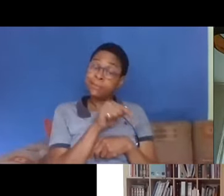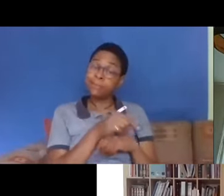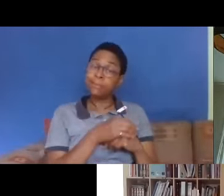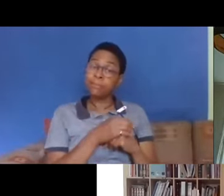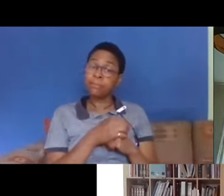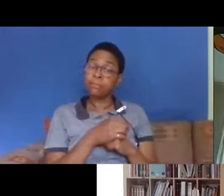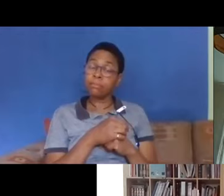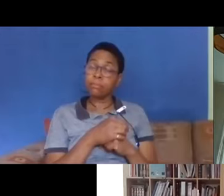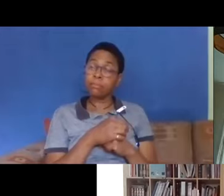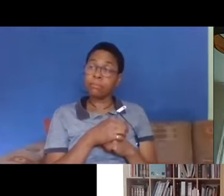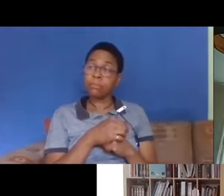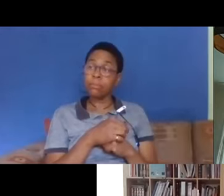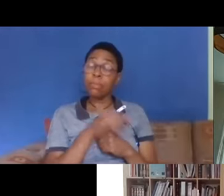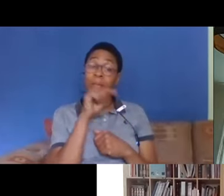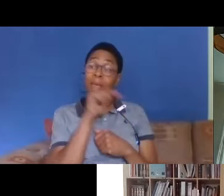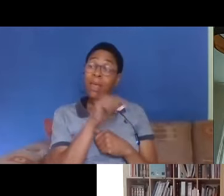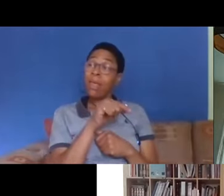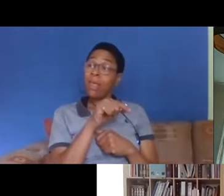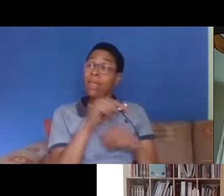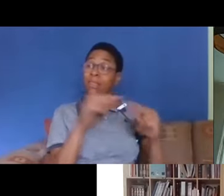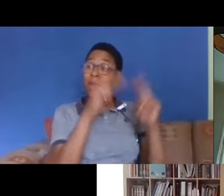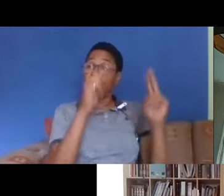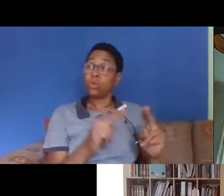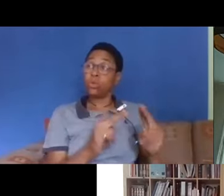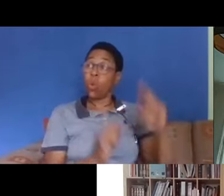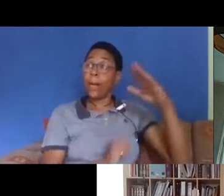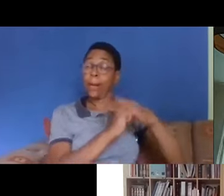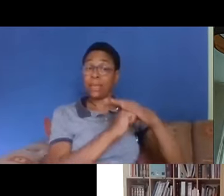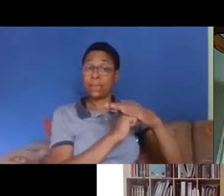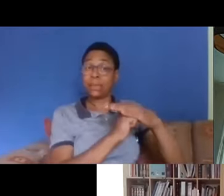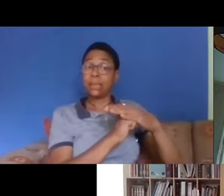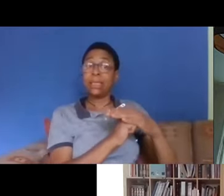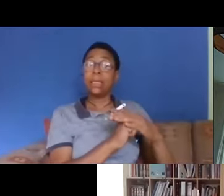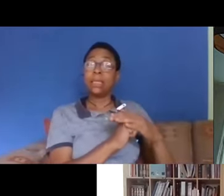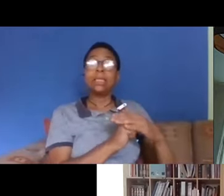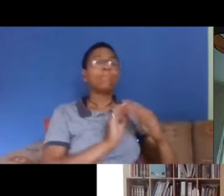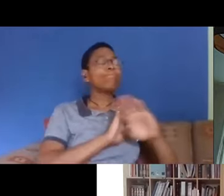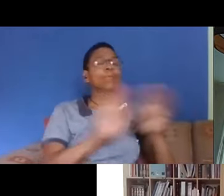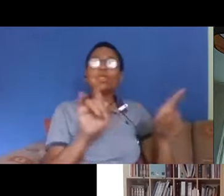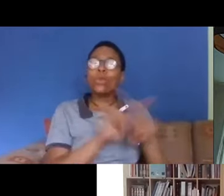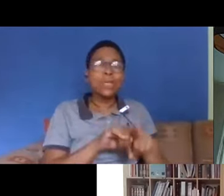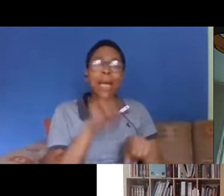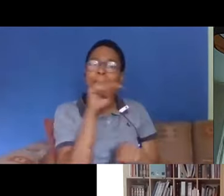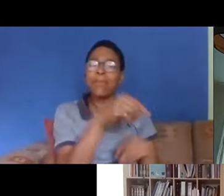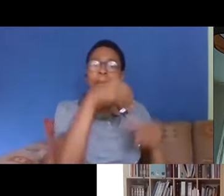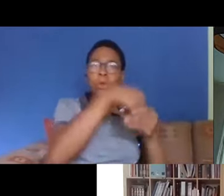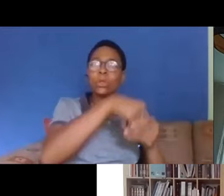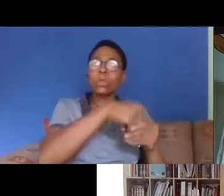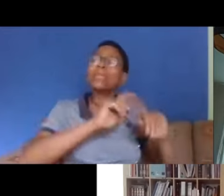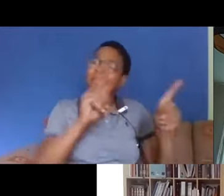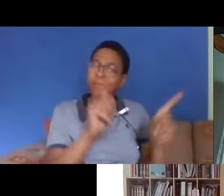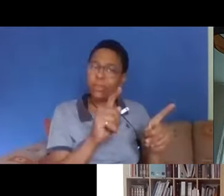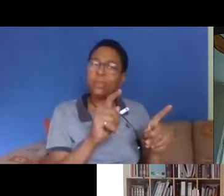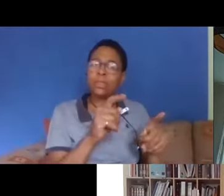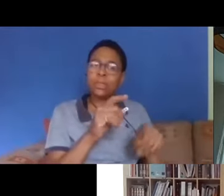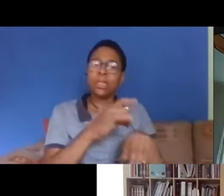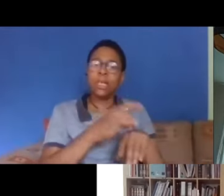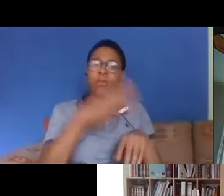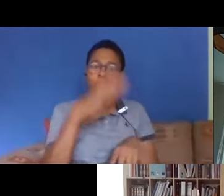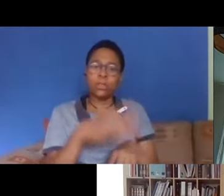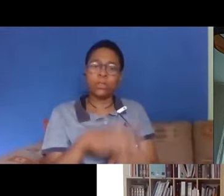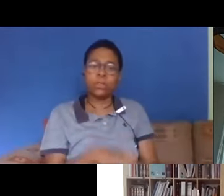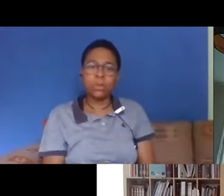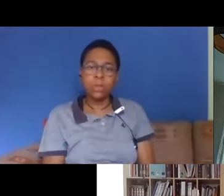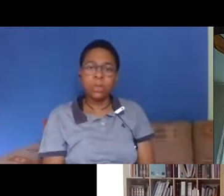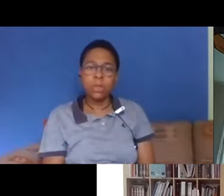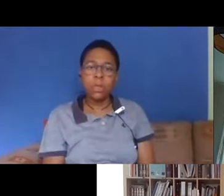that household limit that is referenced doesn't apply in that context, in a professional context. But you still need to